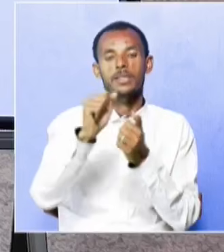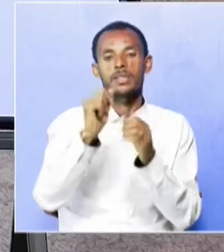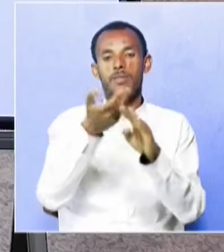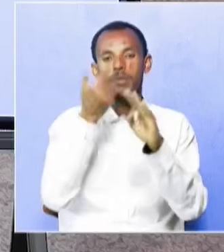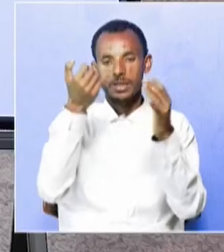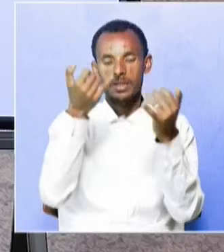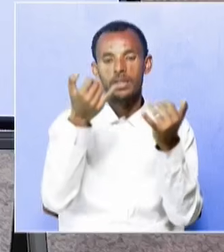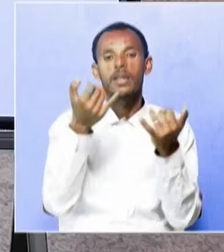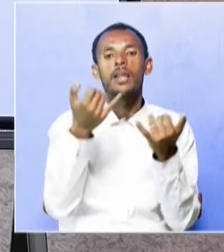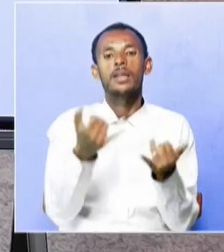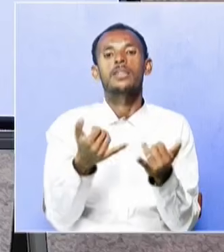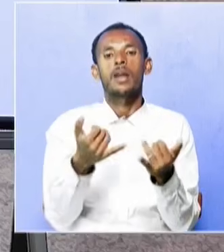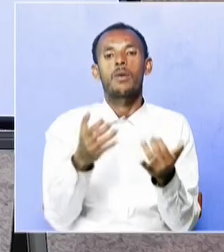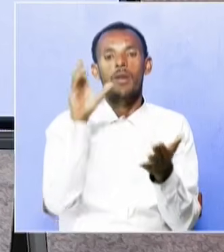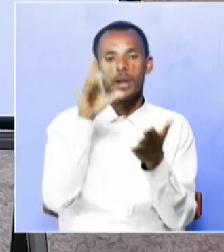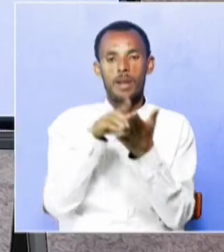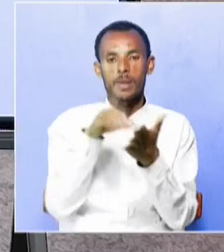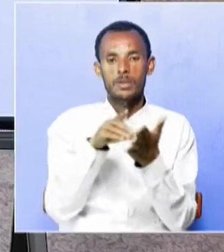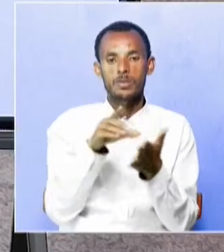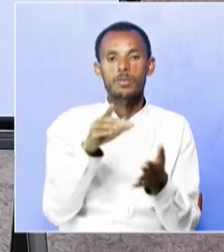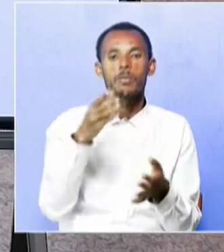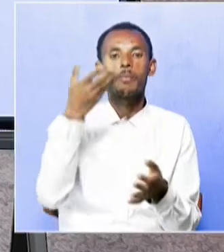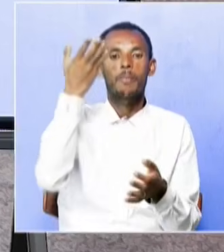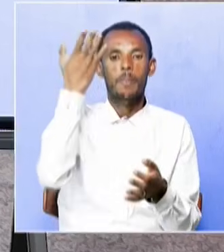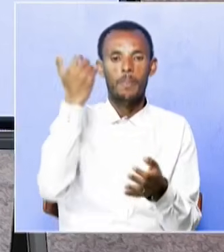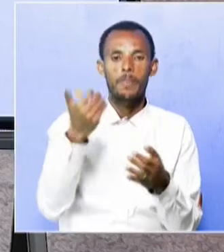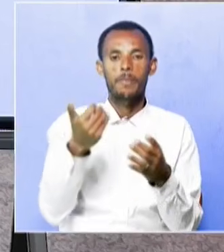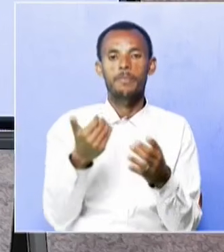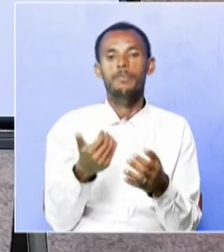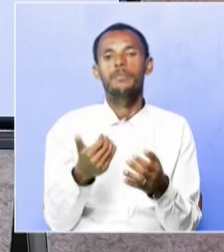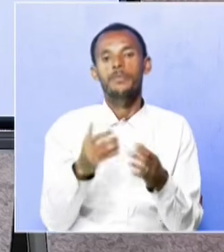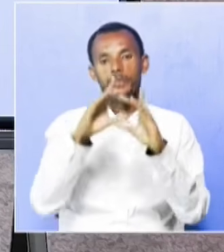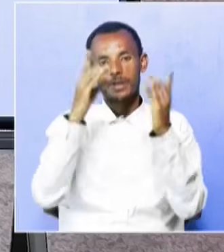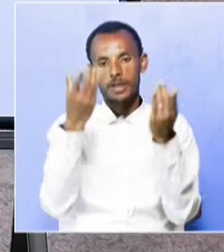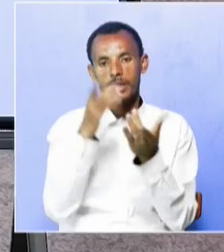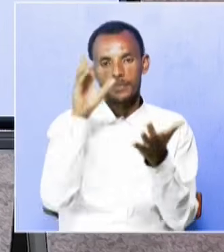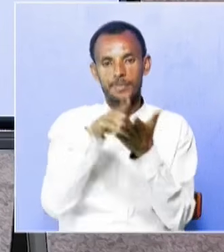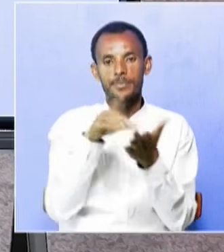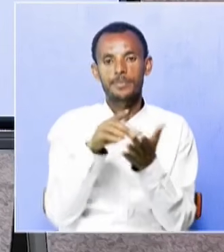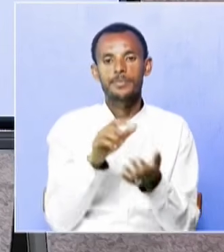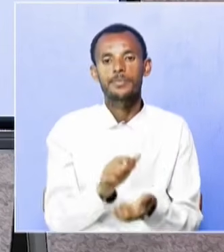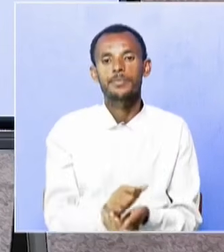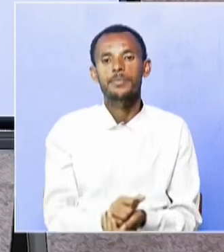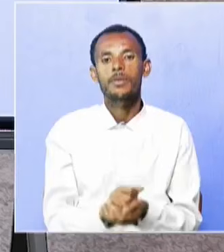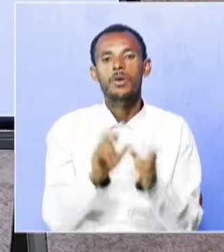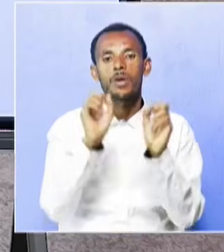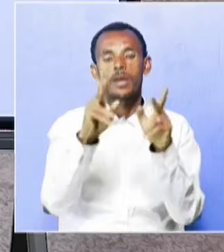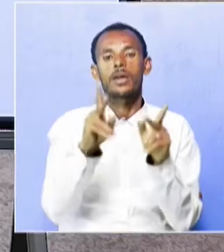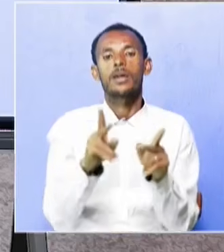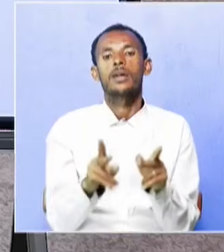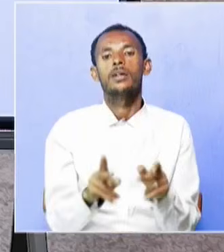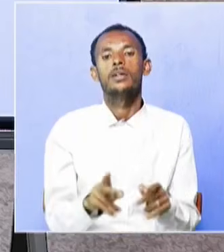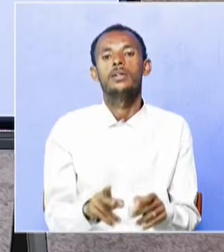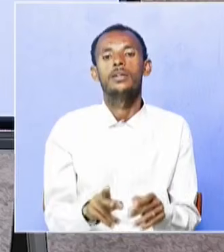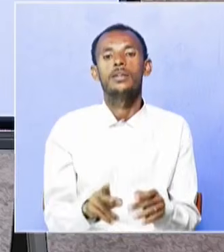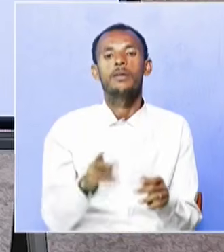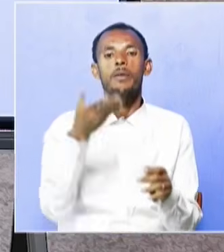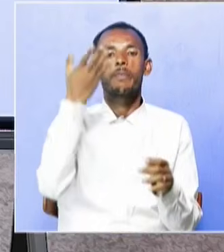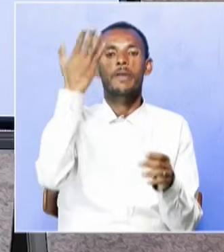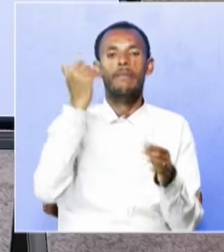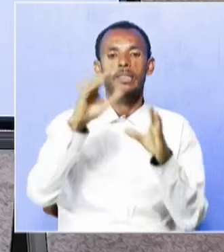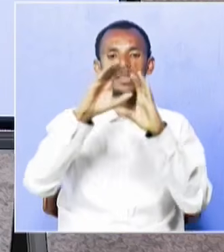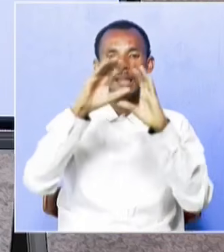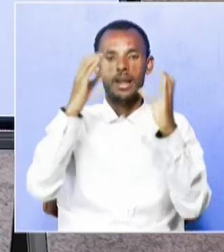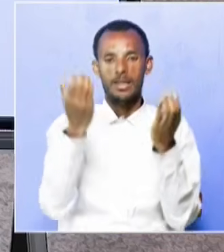lesson, I will remind you some of the things that we have seen in our previous lesson. Okay, in our